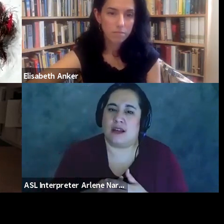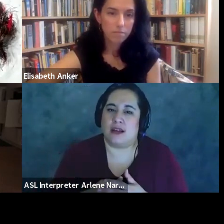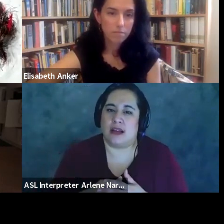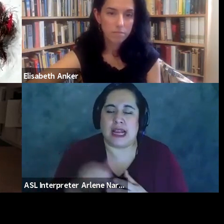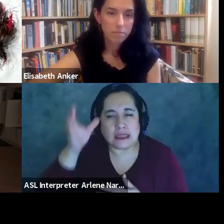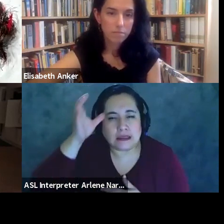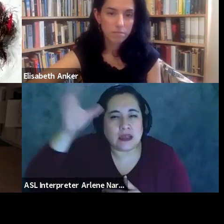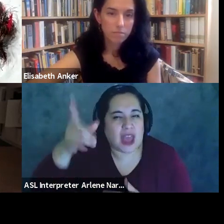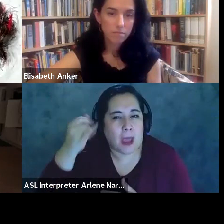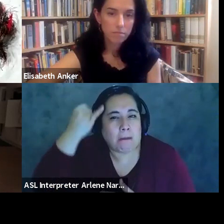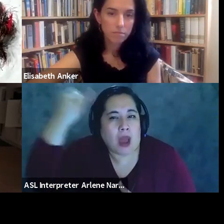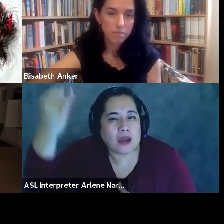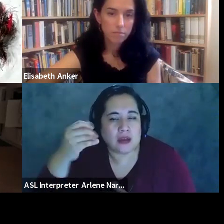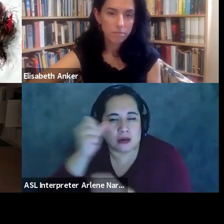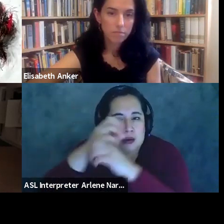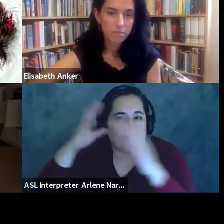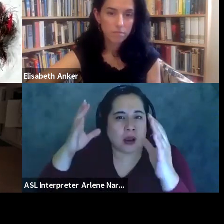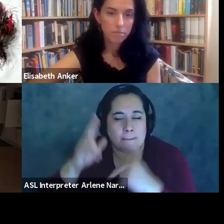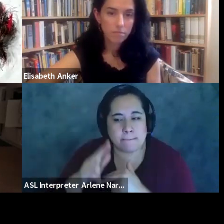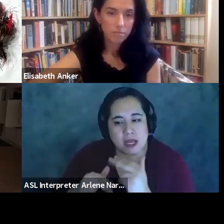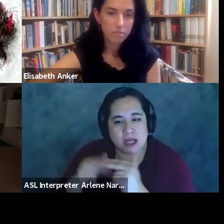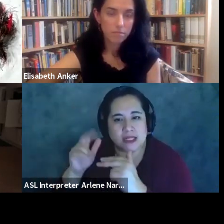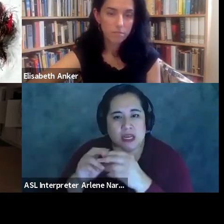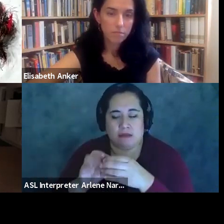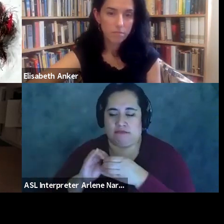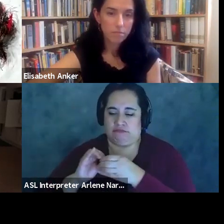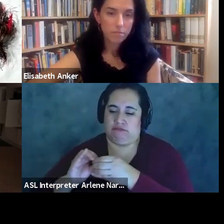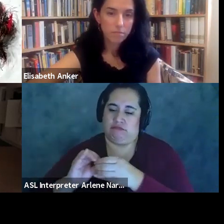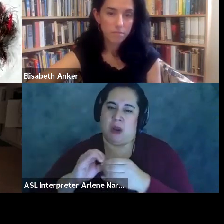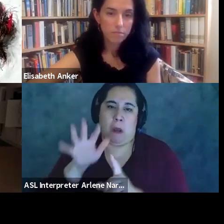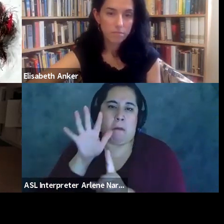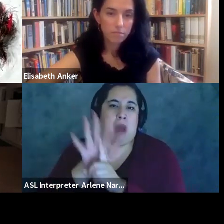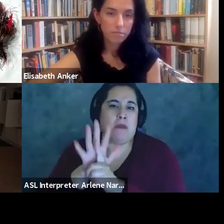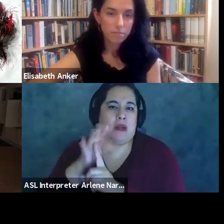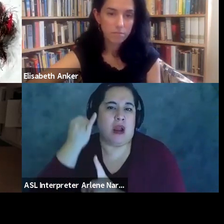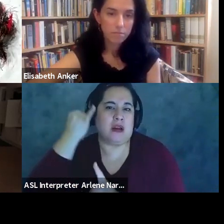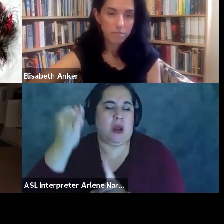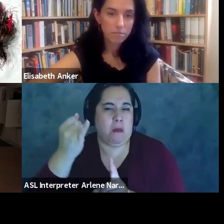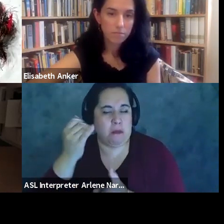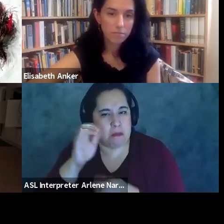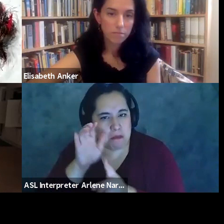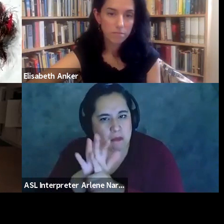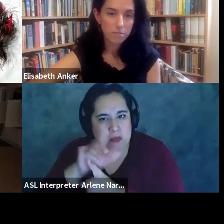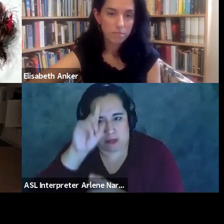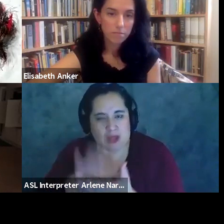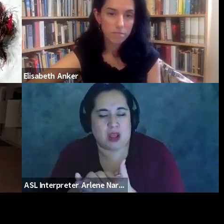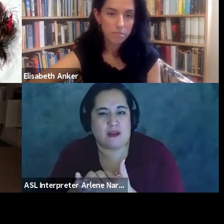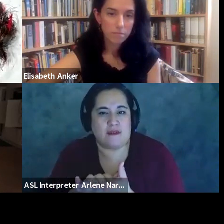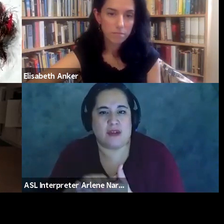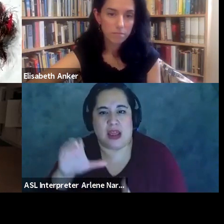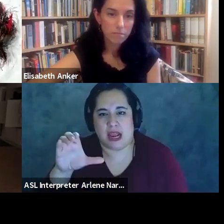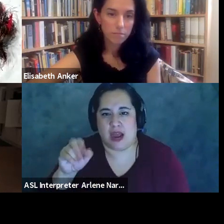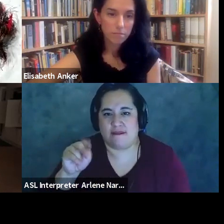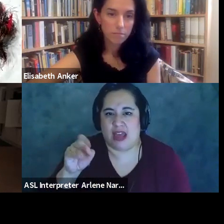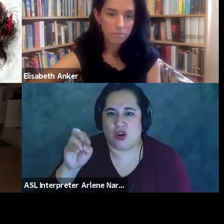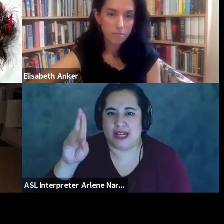conception or imagination of building a unitary popular will by the Confederacy, or in the contemporary moment